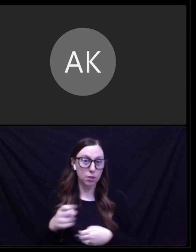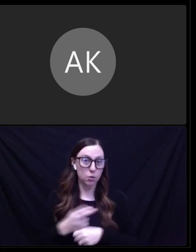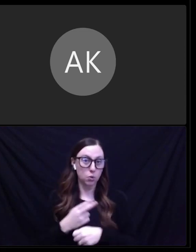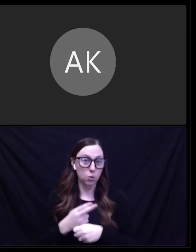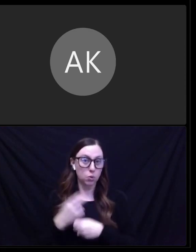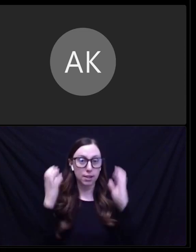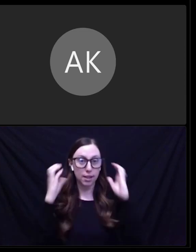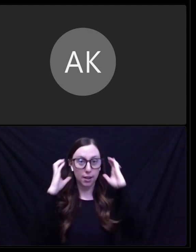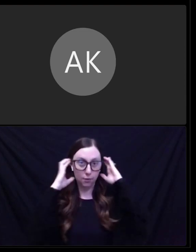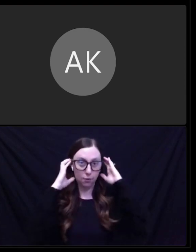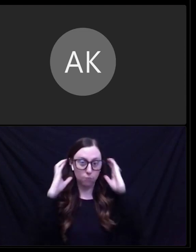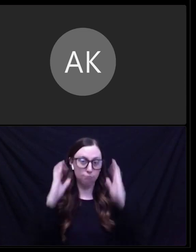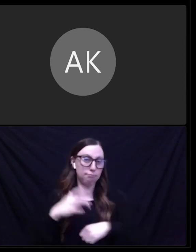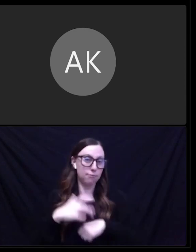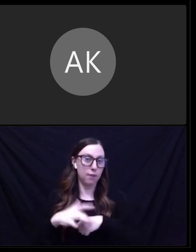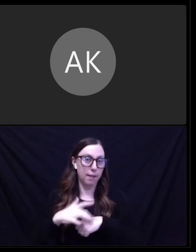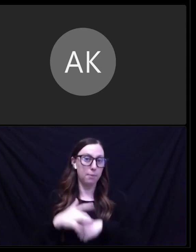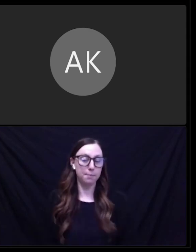there.